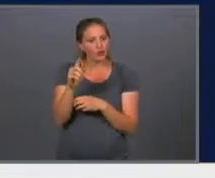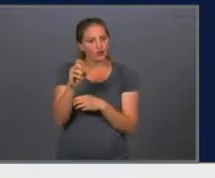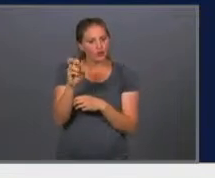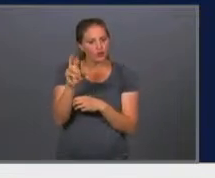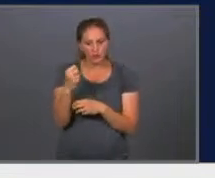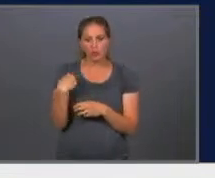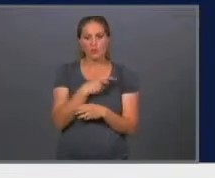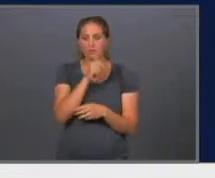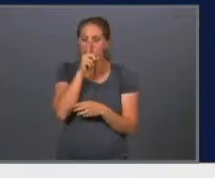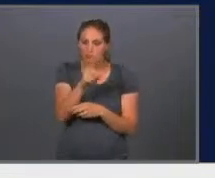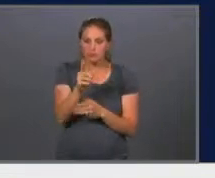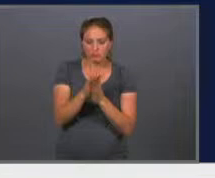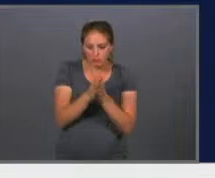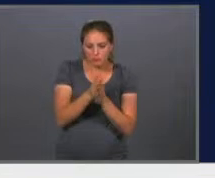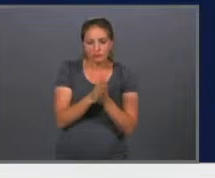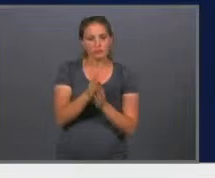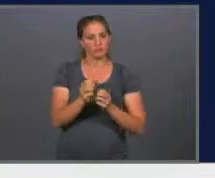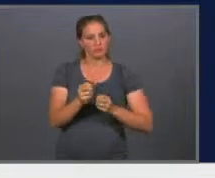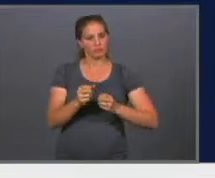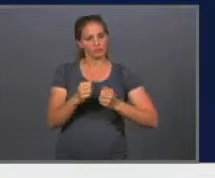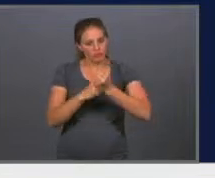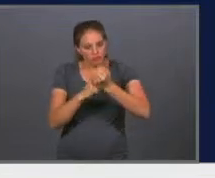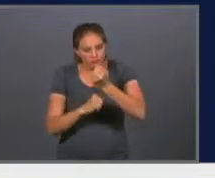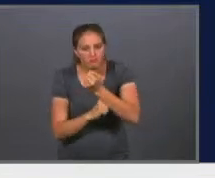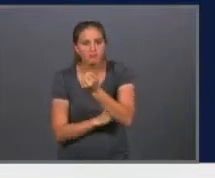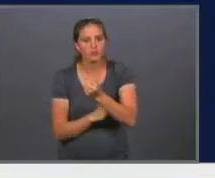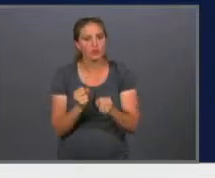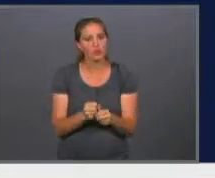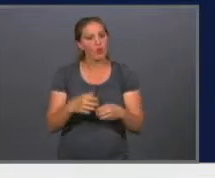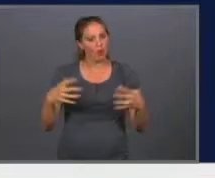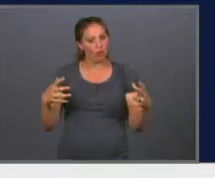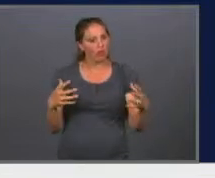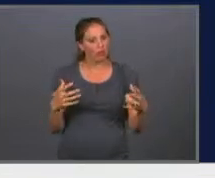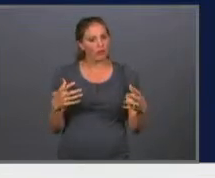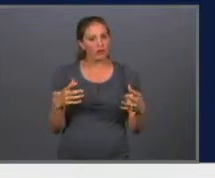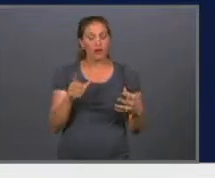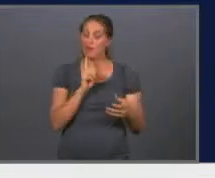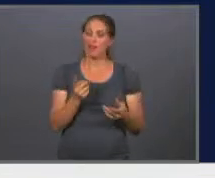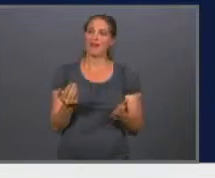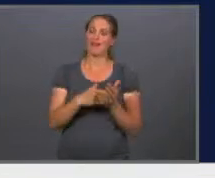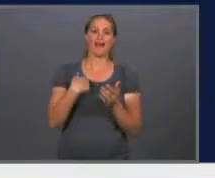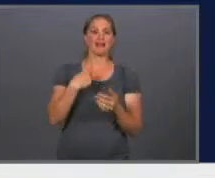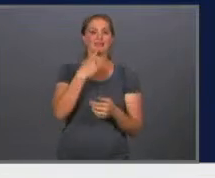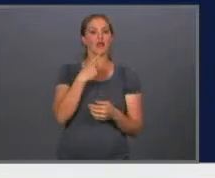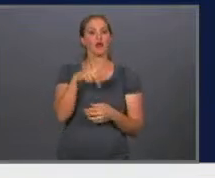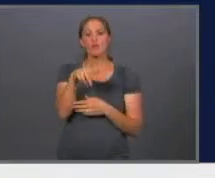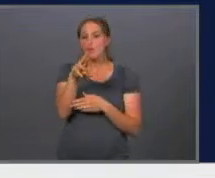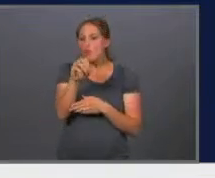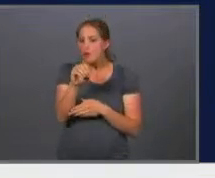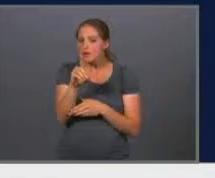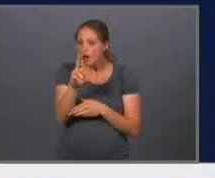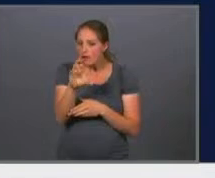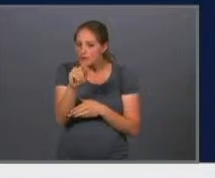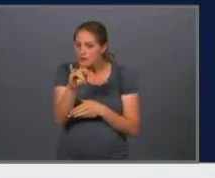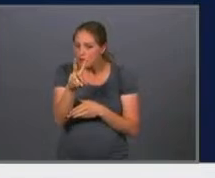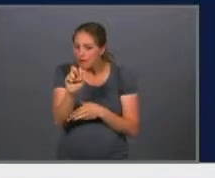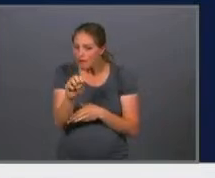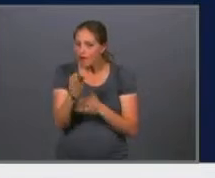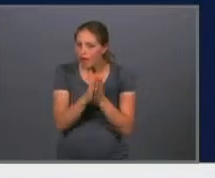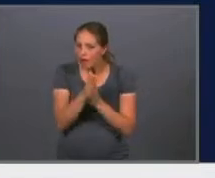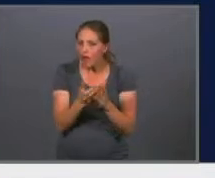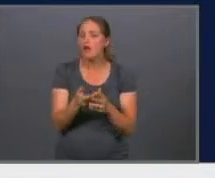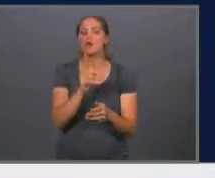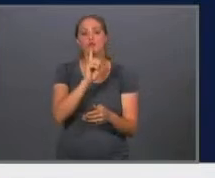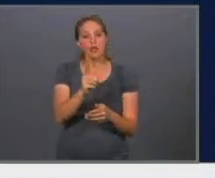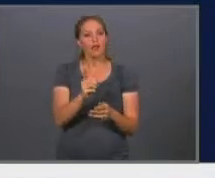sound growth plan. And that's something that it's been, like I said, I come back to the term productive. It's been a way that we've been able to lean in and be